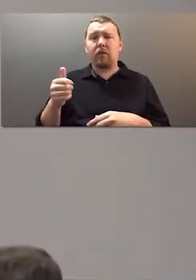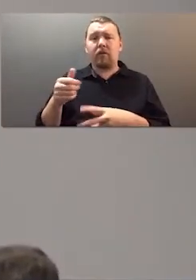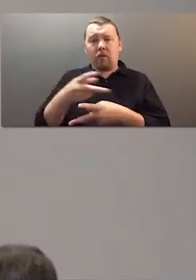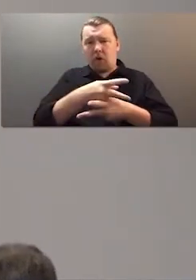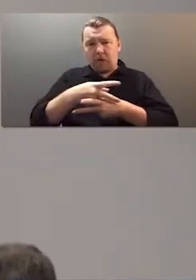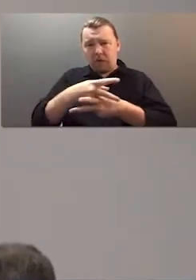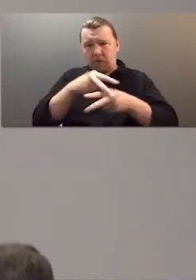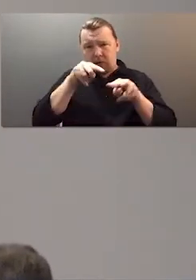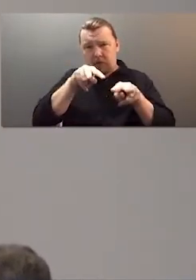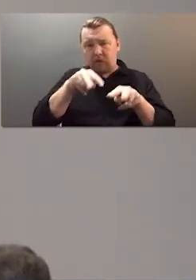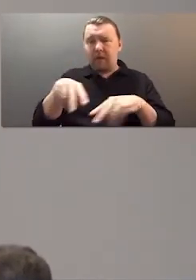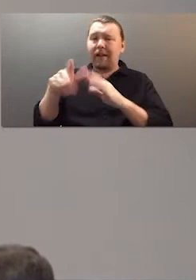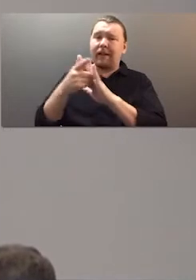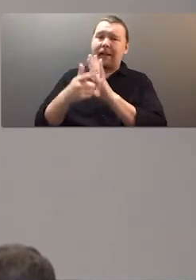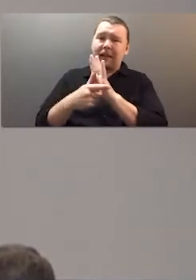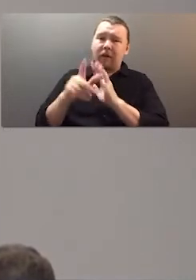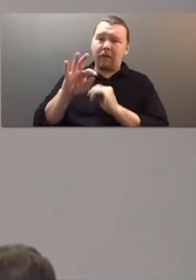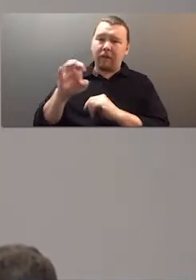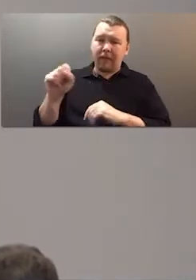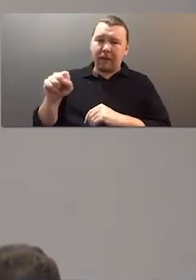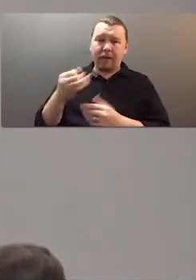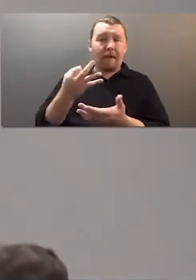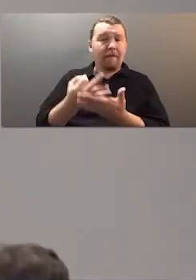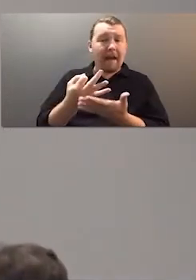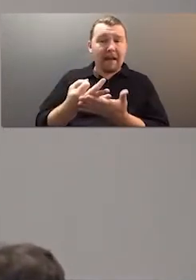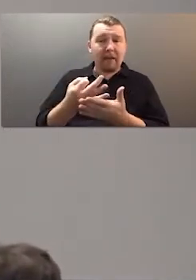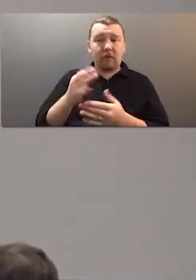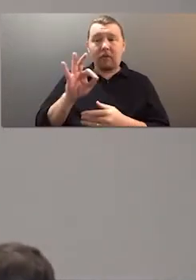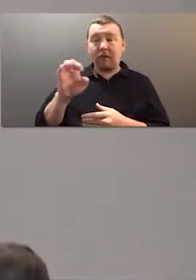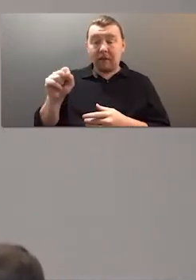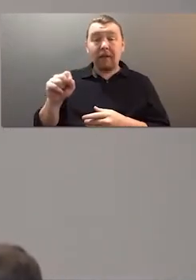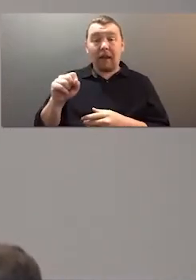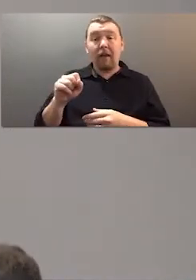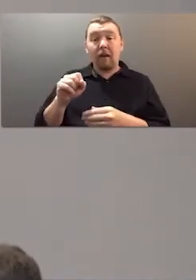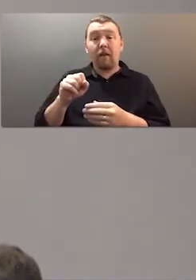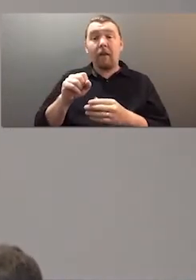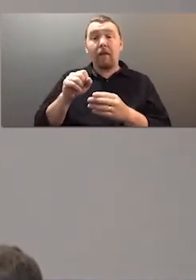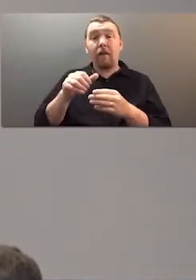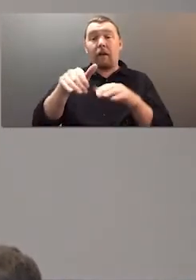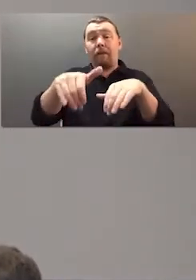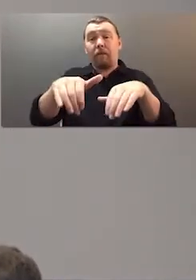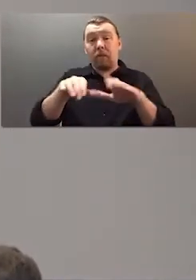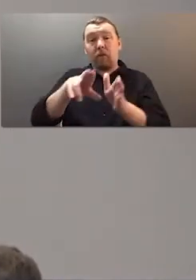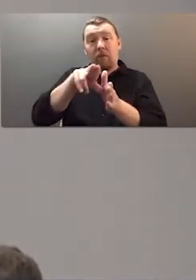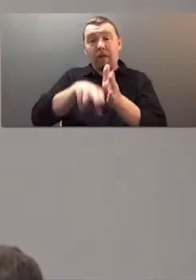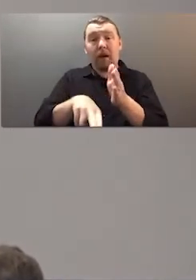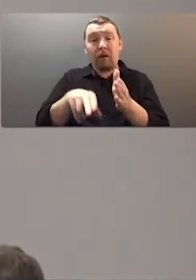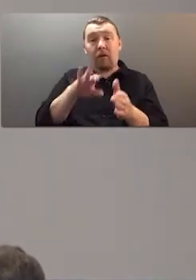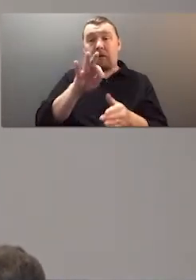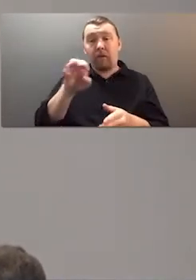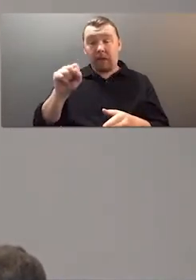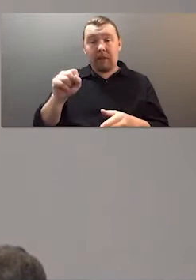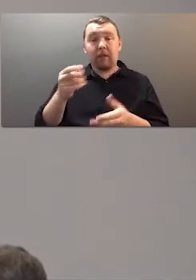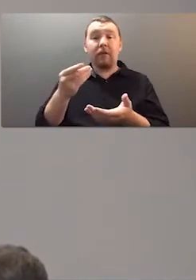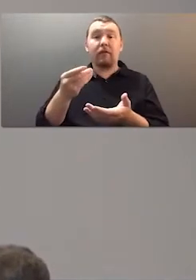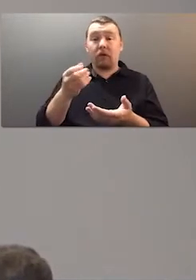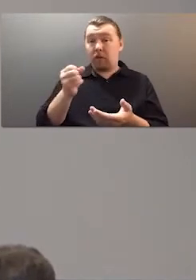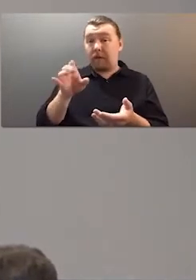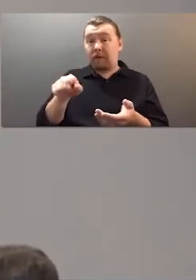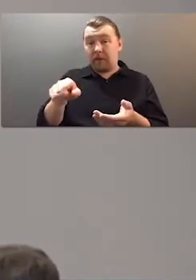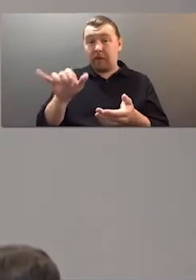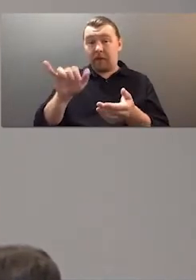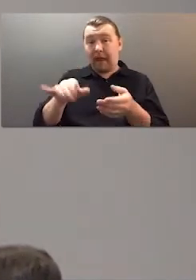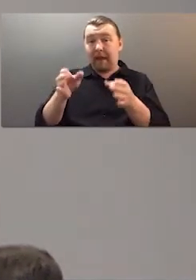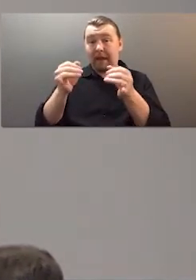transportation, oversight and monitoring, legal fees, financial fees, even funeral and burial. So even if the individual passes away, funds in